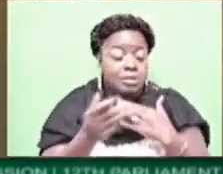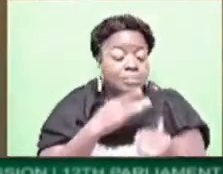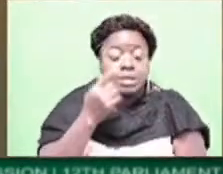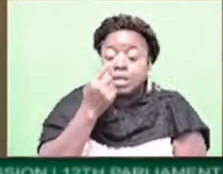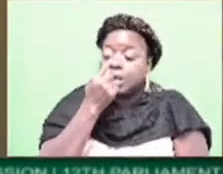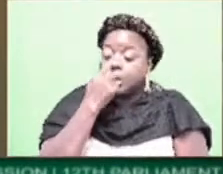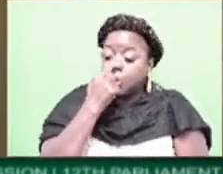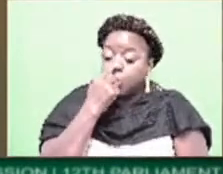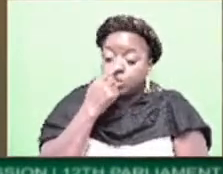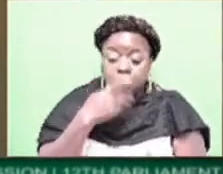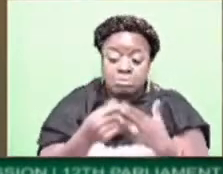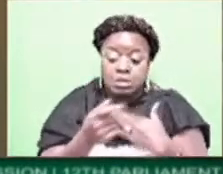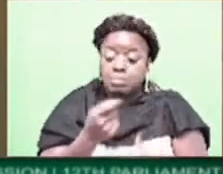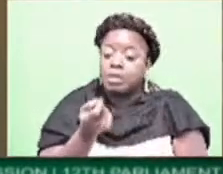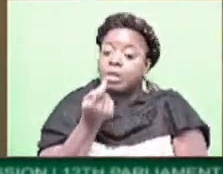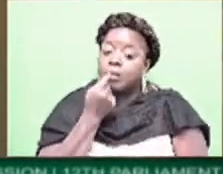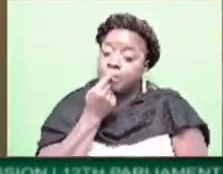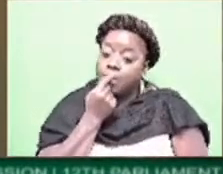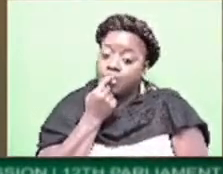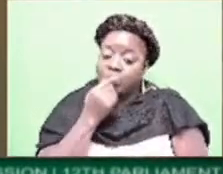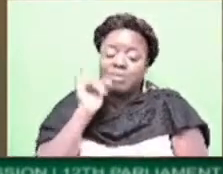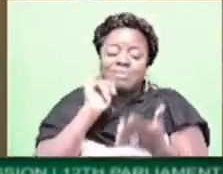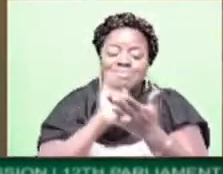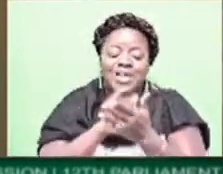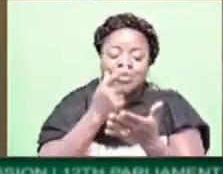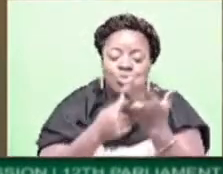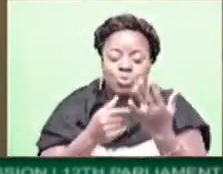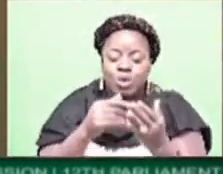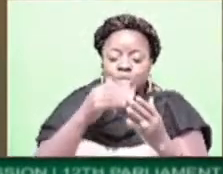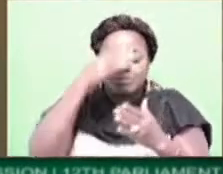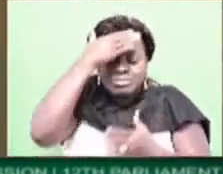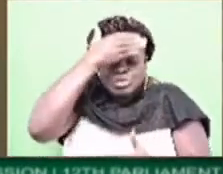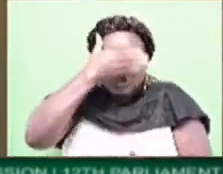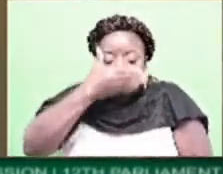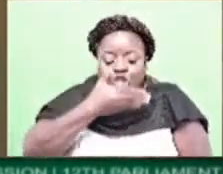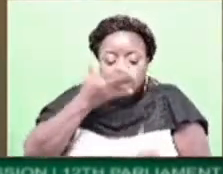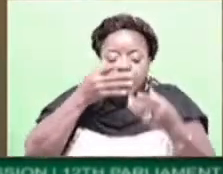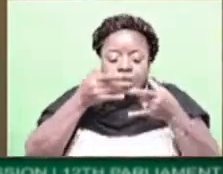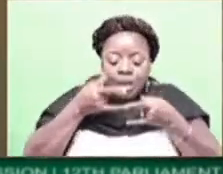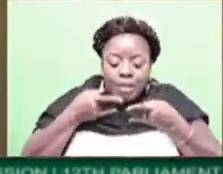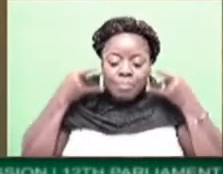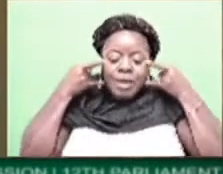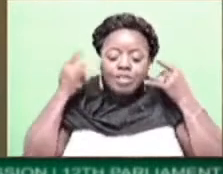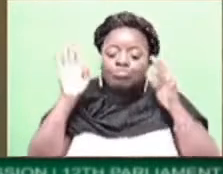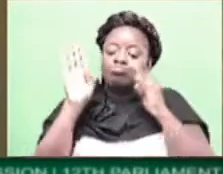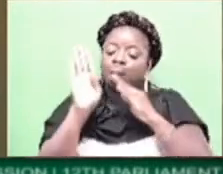it's your mouth. And that is what the masks and shields protect against.